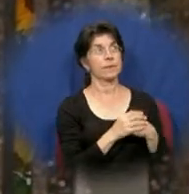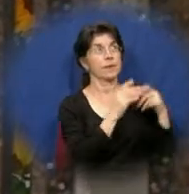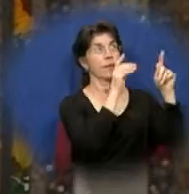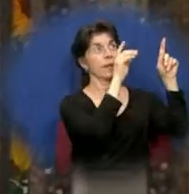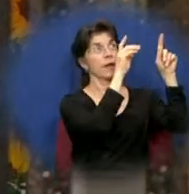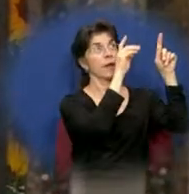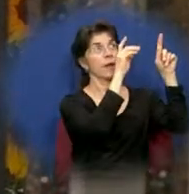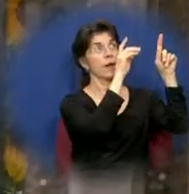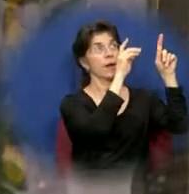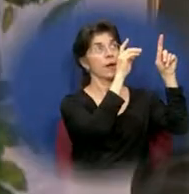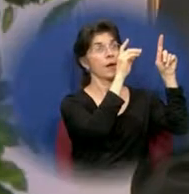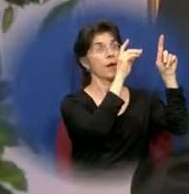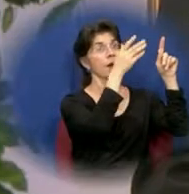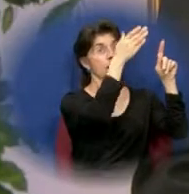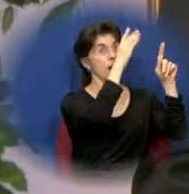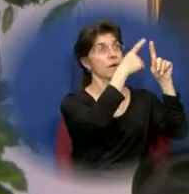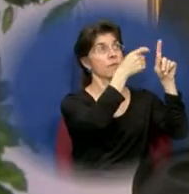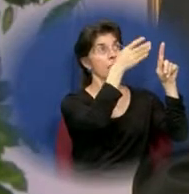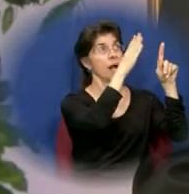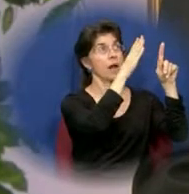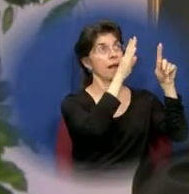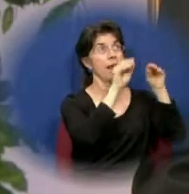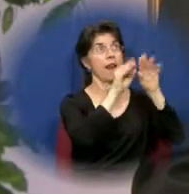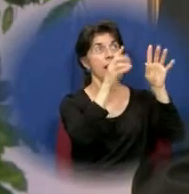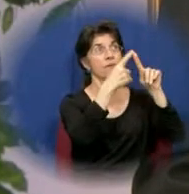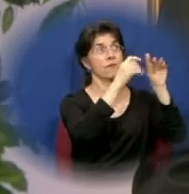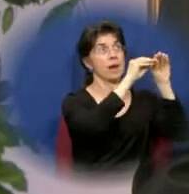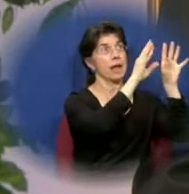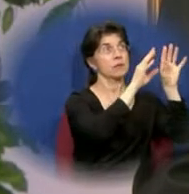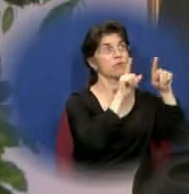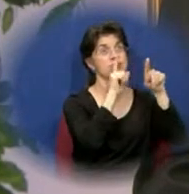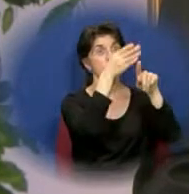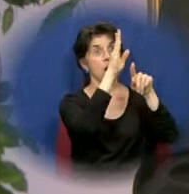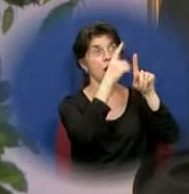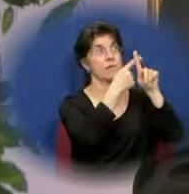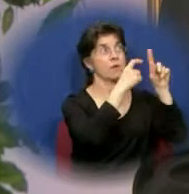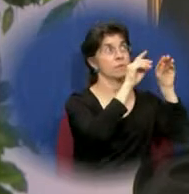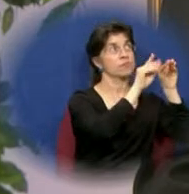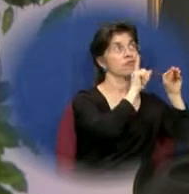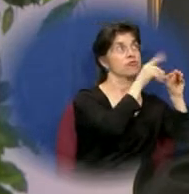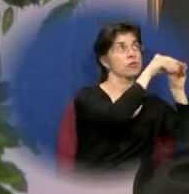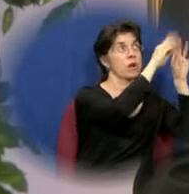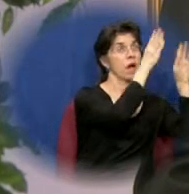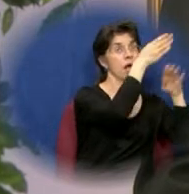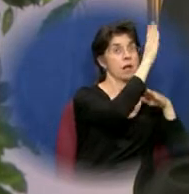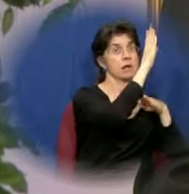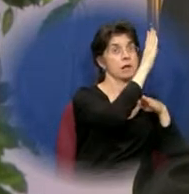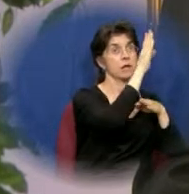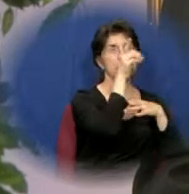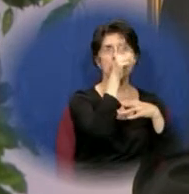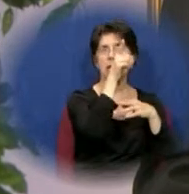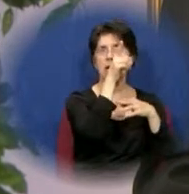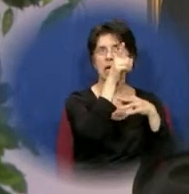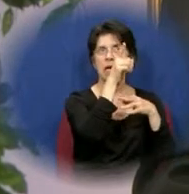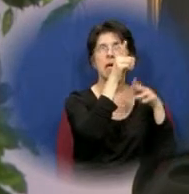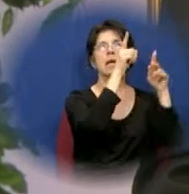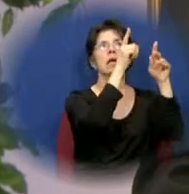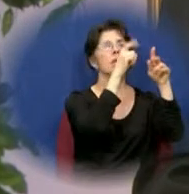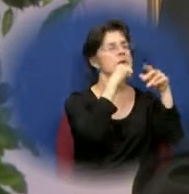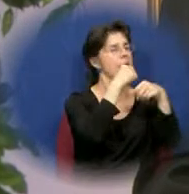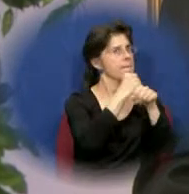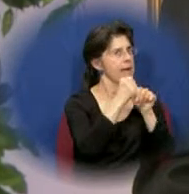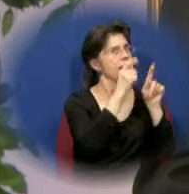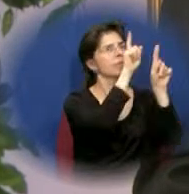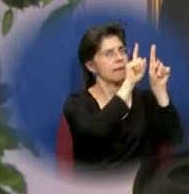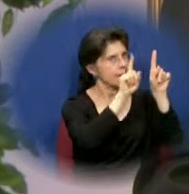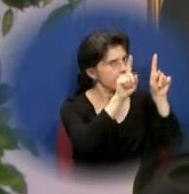before all ages, God from God, light from light, true God from true God. begotten, not made, consubstantial with the